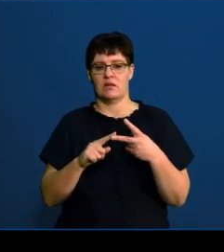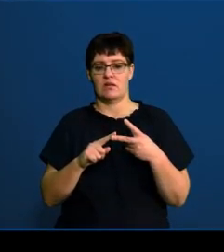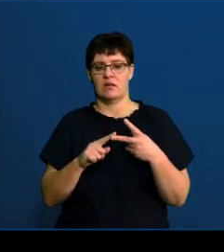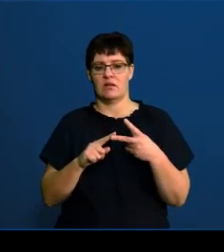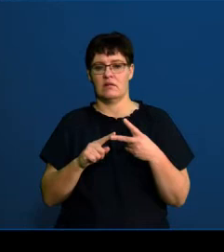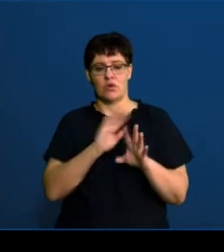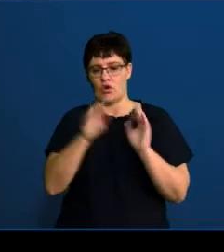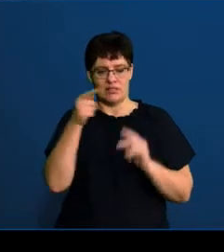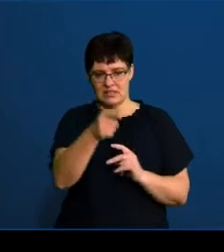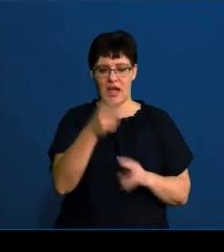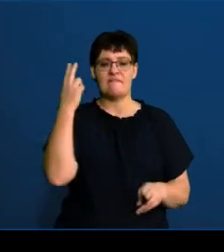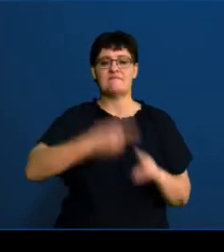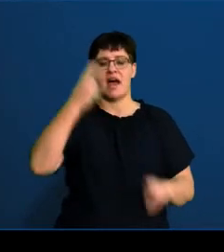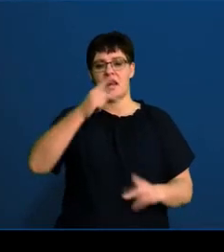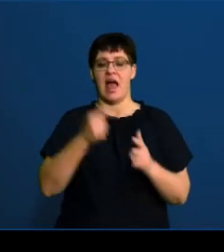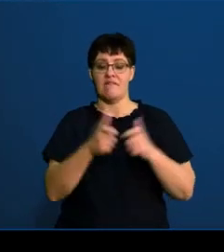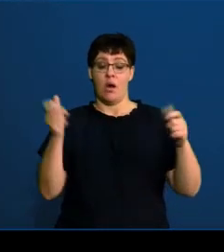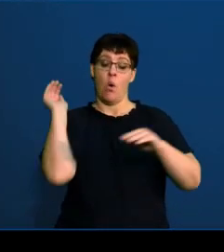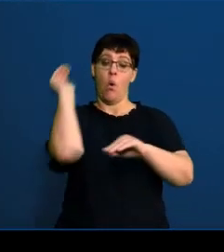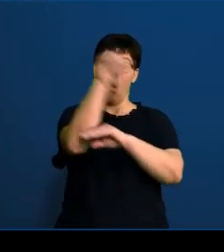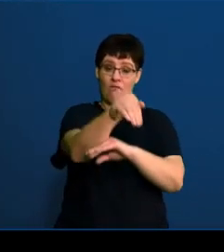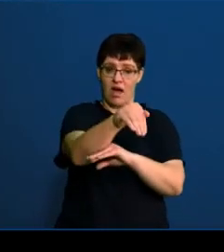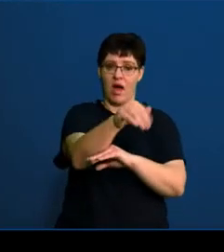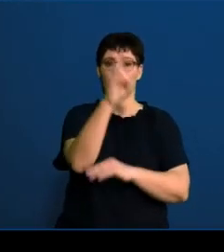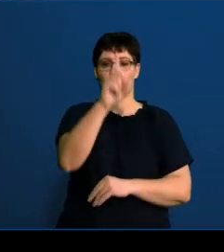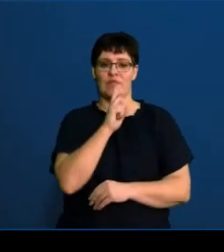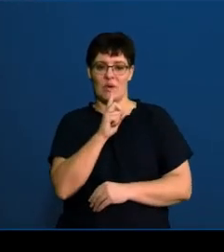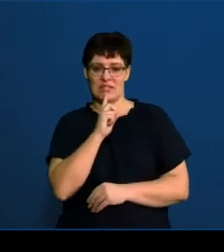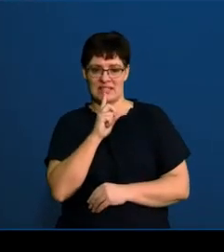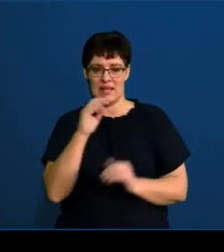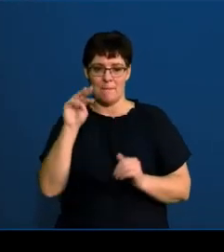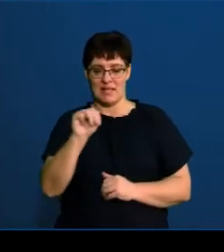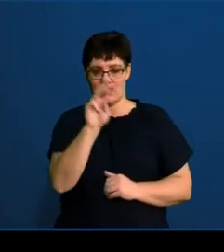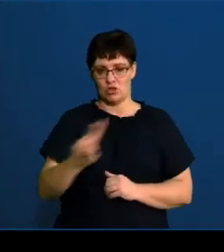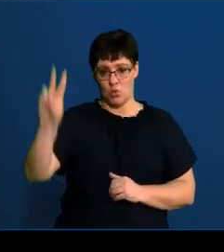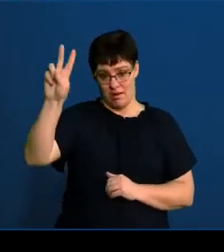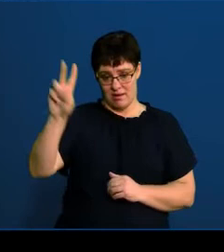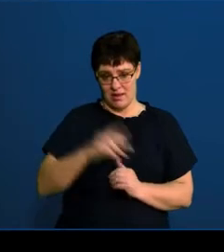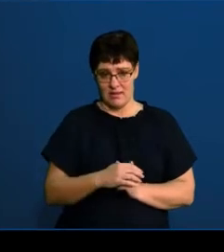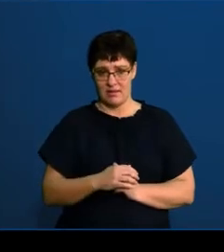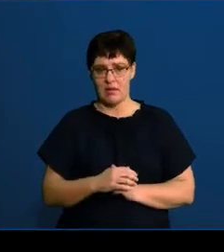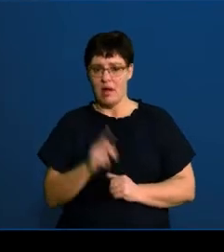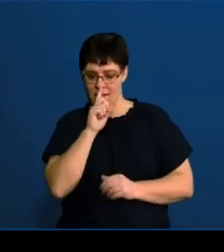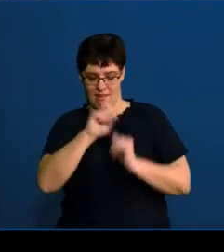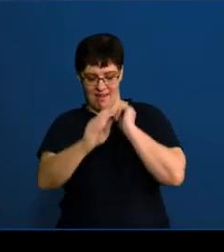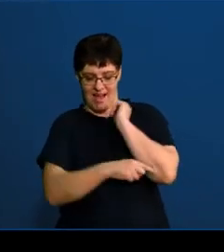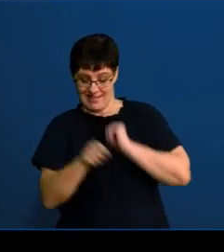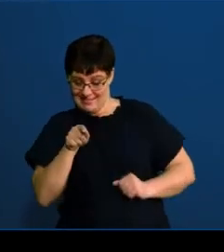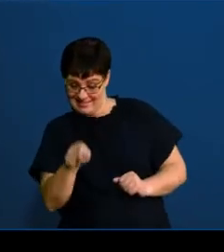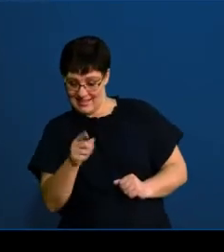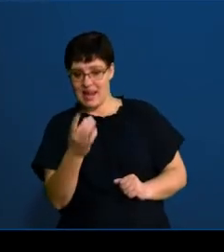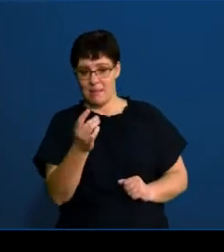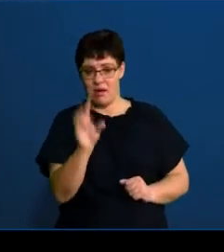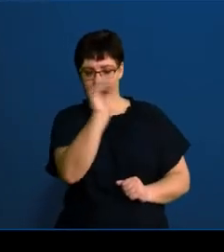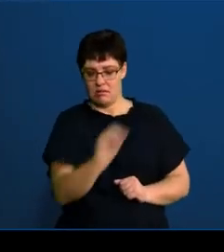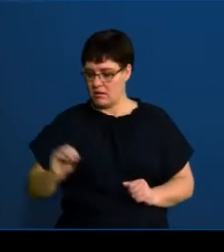Not that one. Finally, I've got larger than 2,000 meters squared. So I'm looking at that last number. I'm going to write that